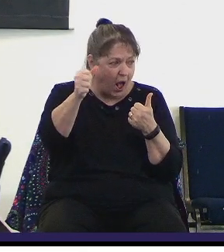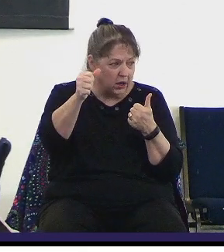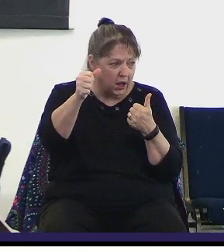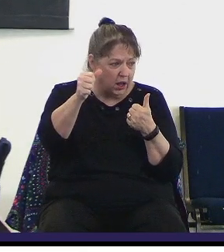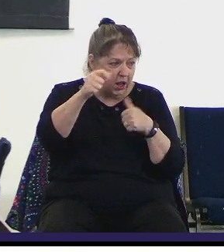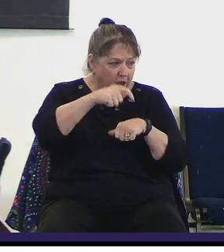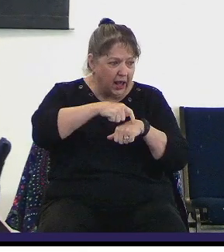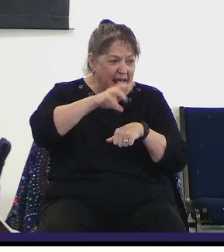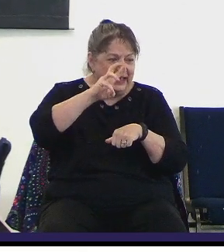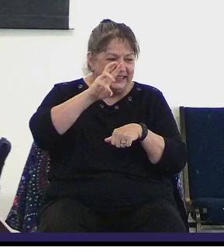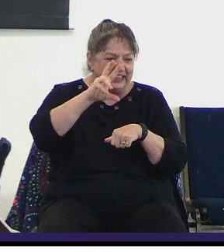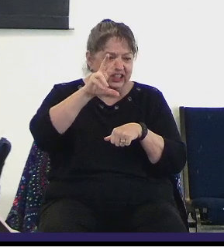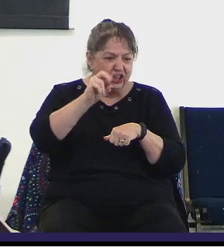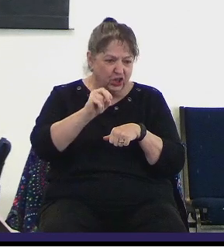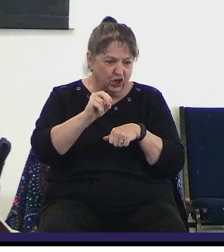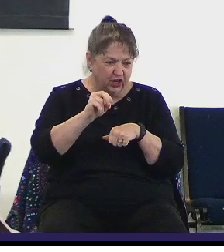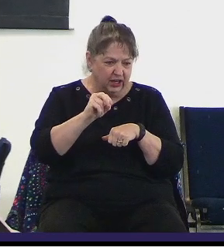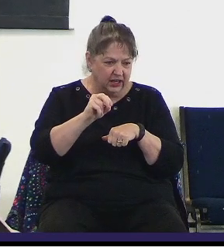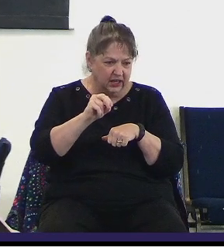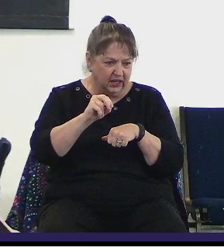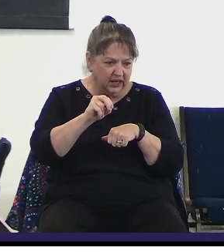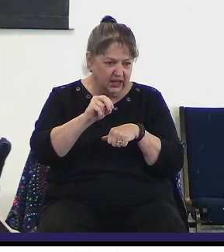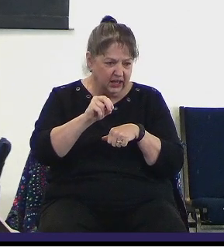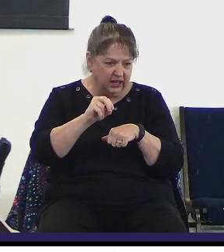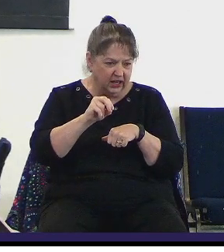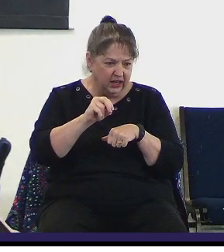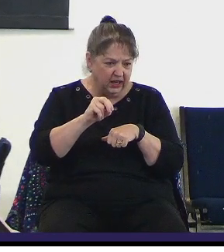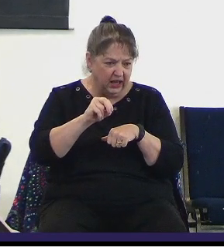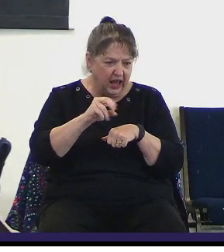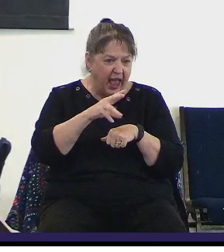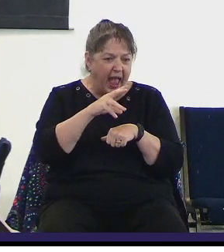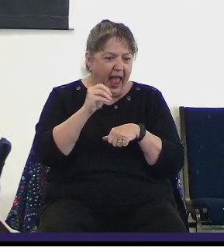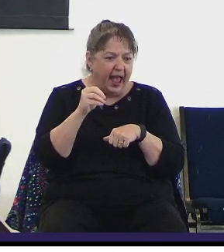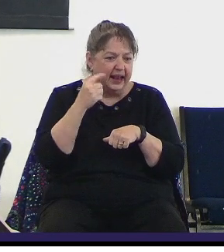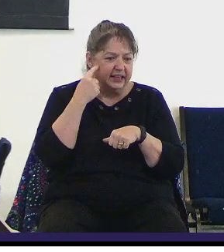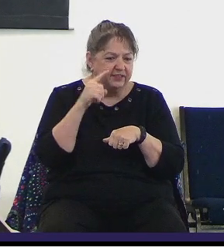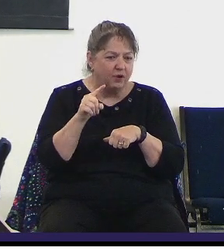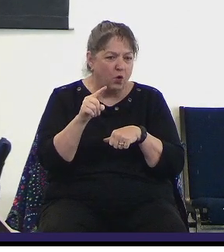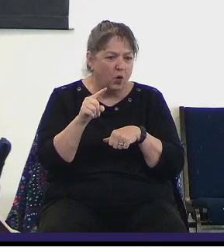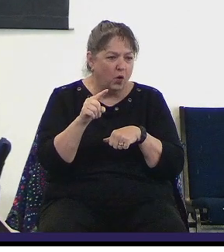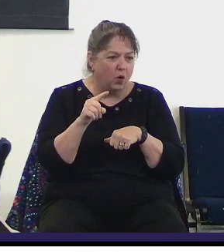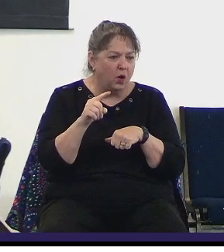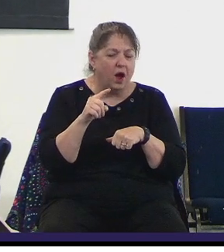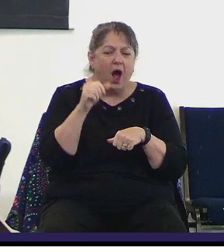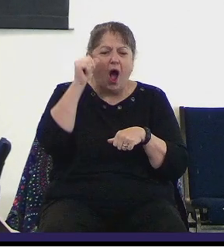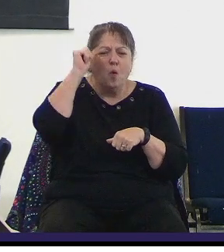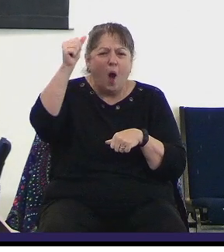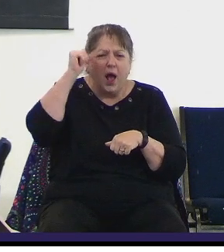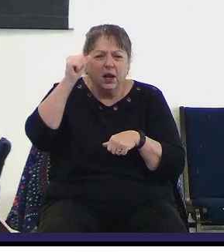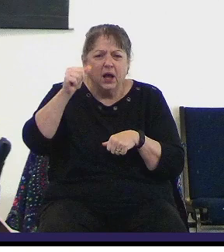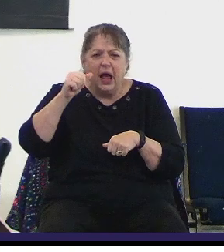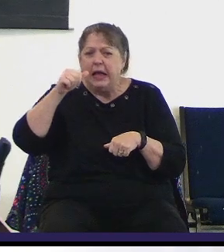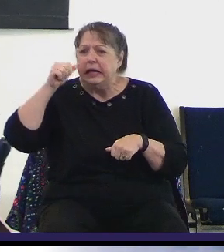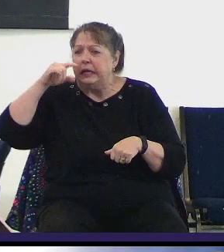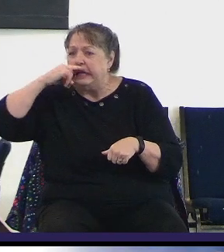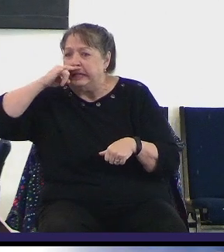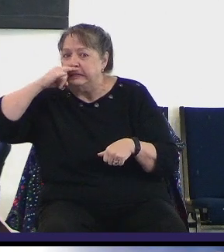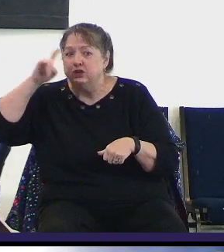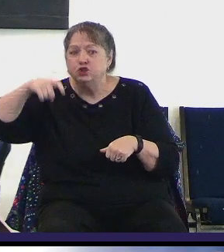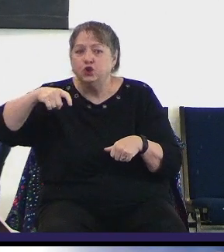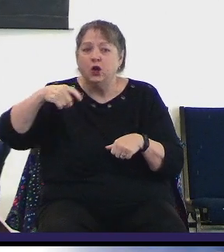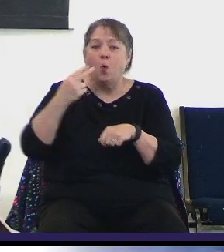the theme night is wear a football jersey night. So I'm excited about